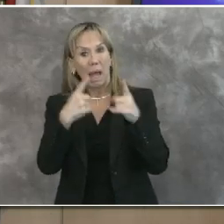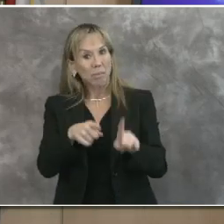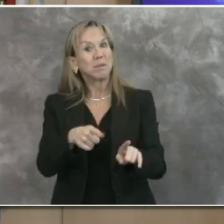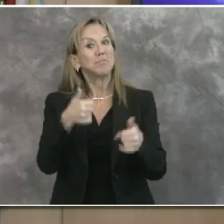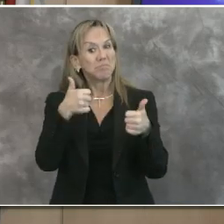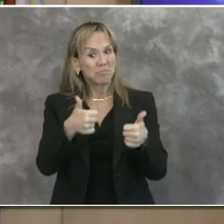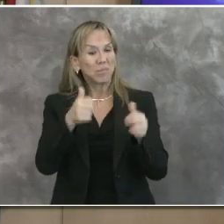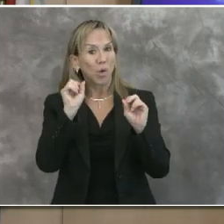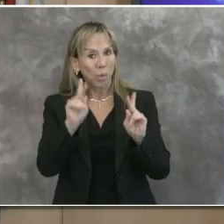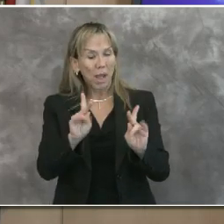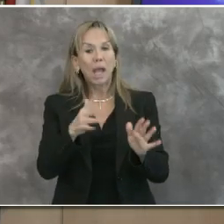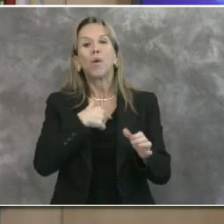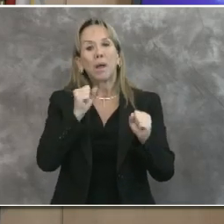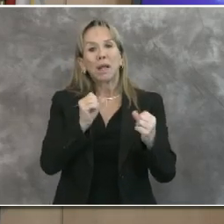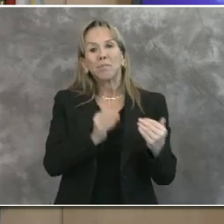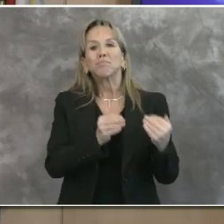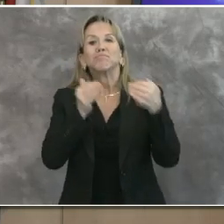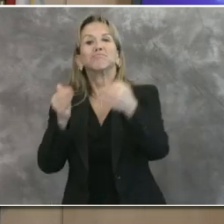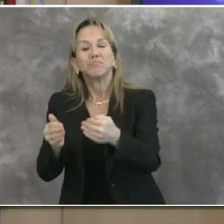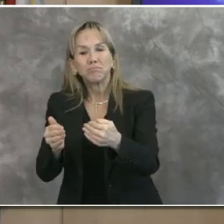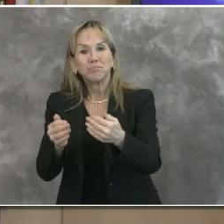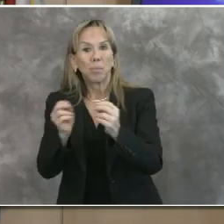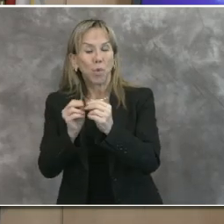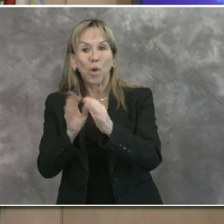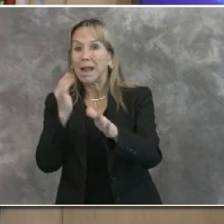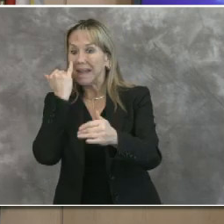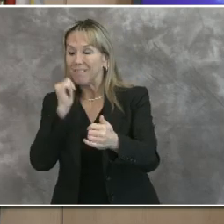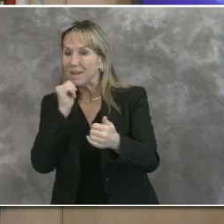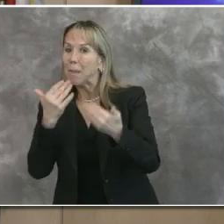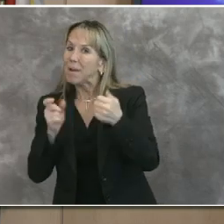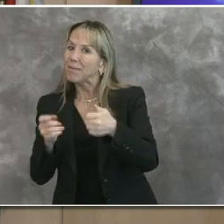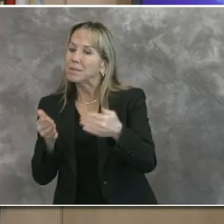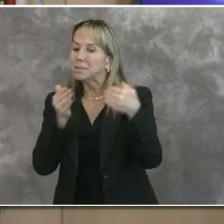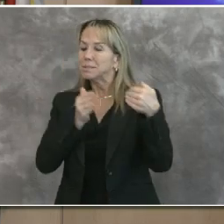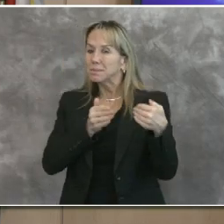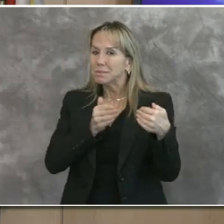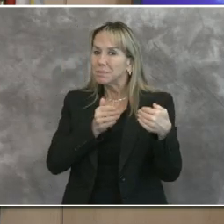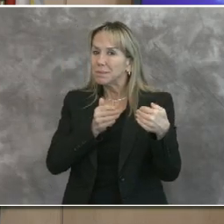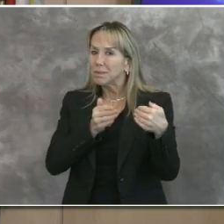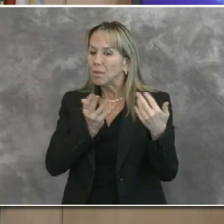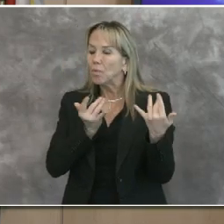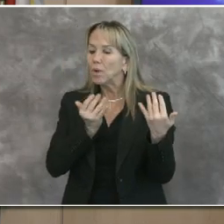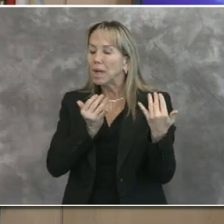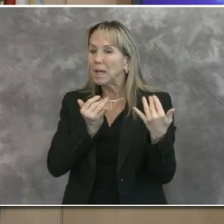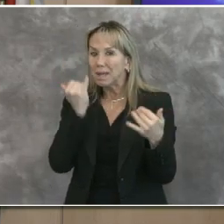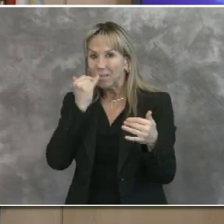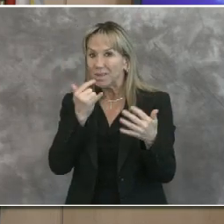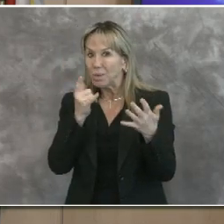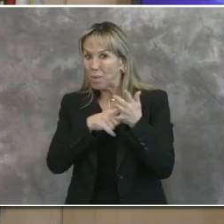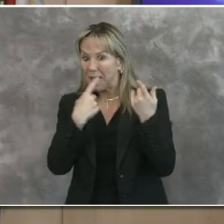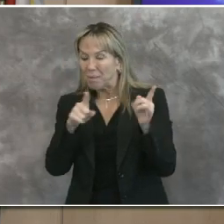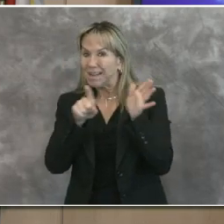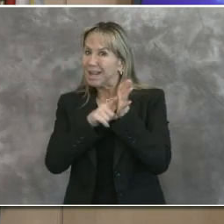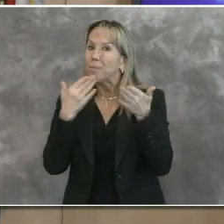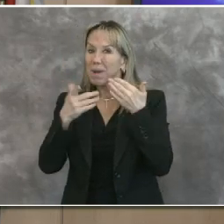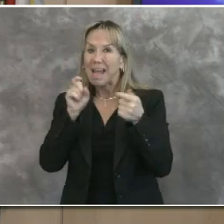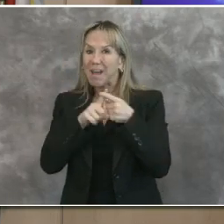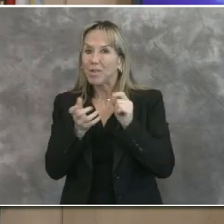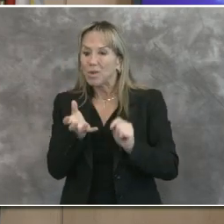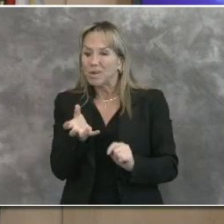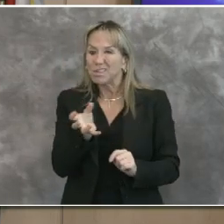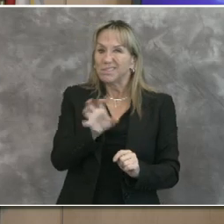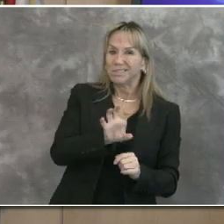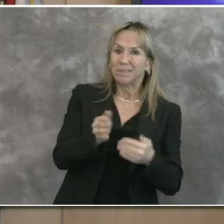positive, then we can begin to take additional steps. If not, then we may have to pause where we are. If the impact is negative, we might have to turn the